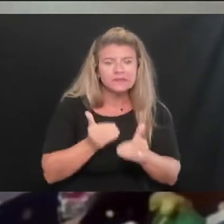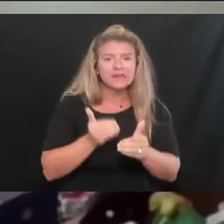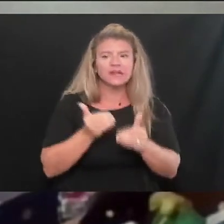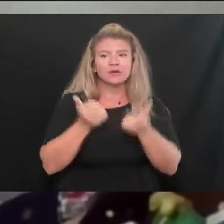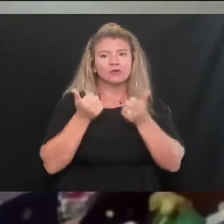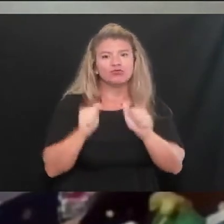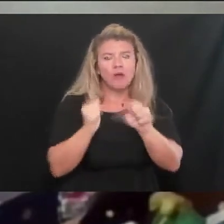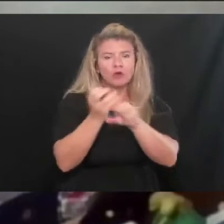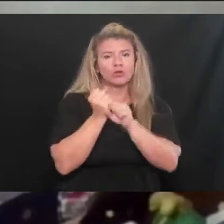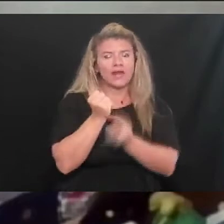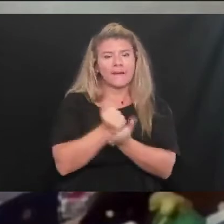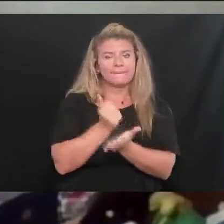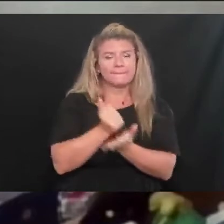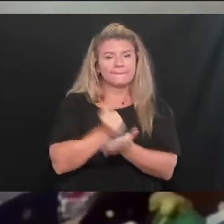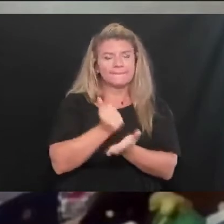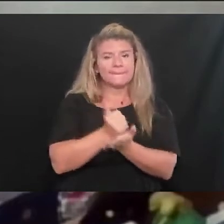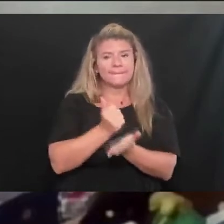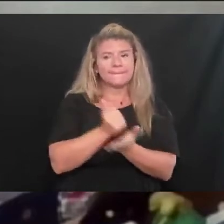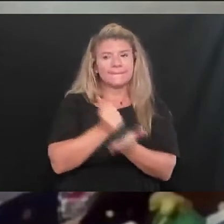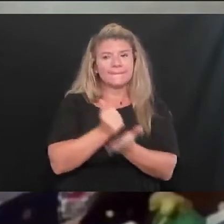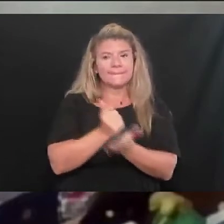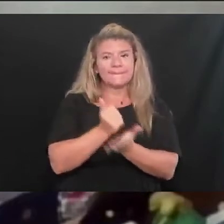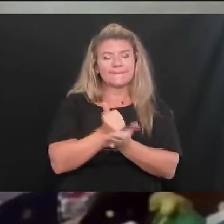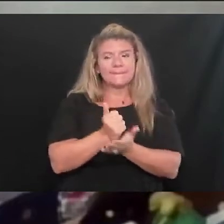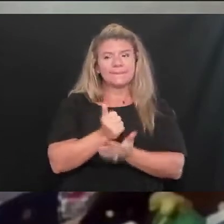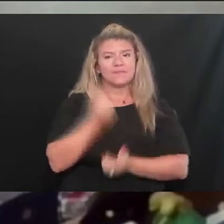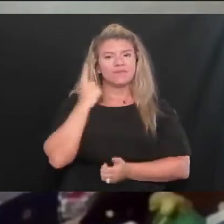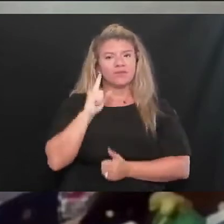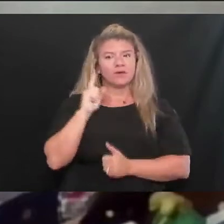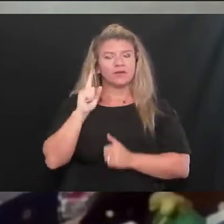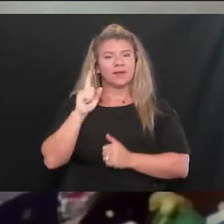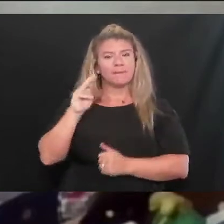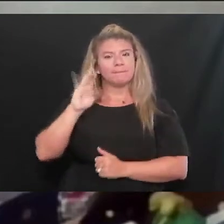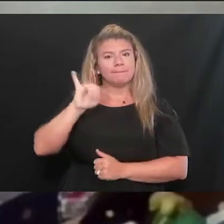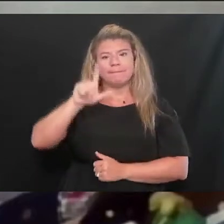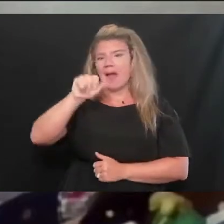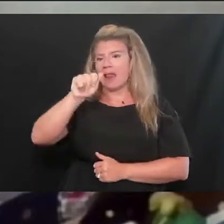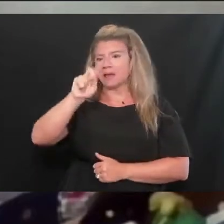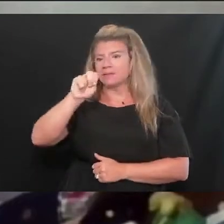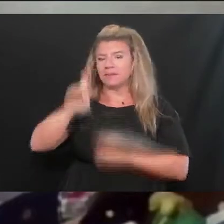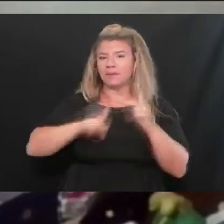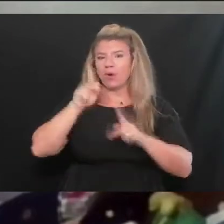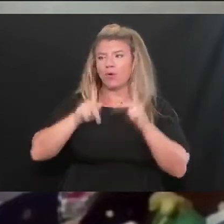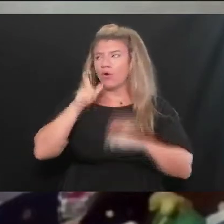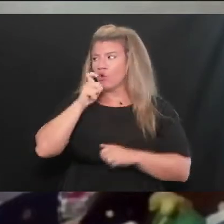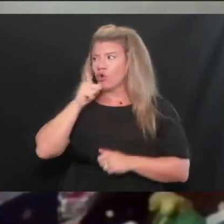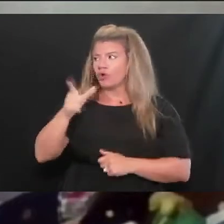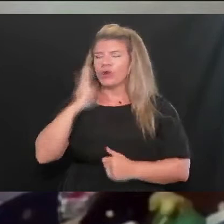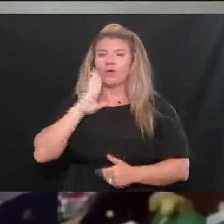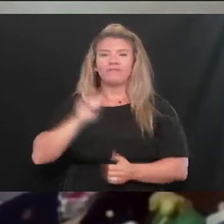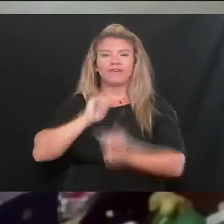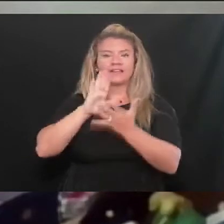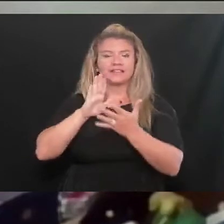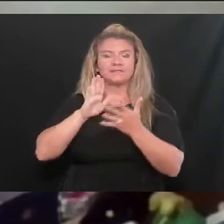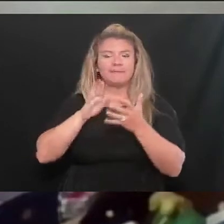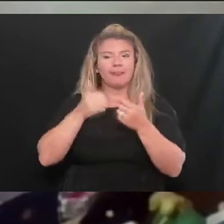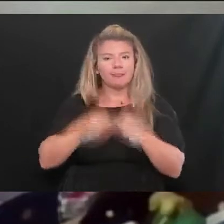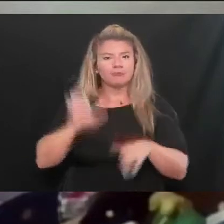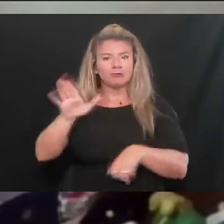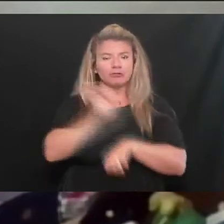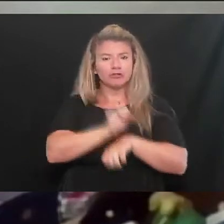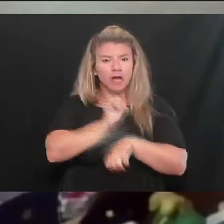getting any help for the Beatrice Milan people facing a job loss and getting some new occupant in the